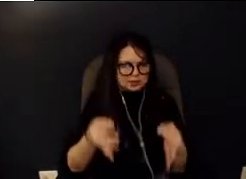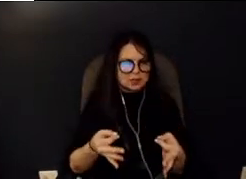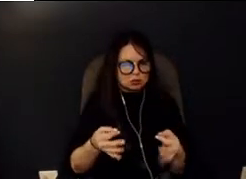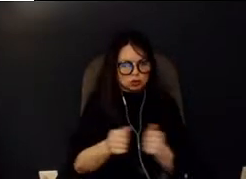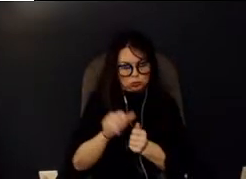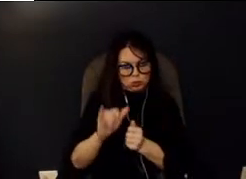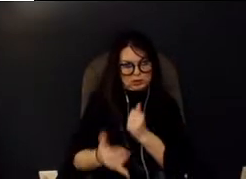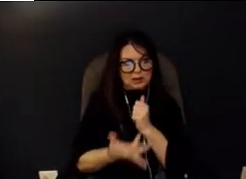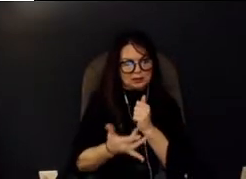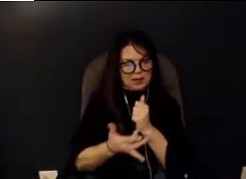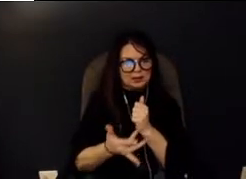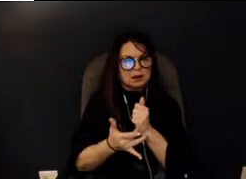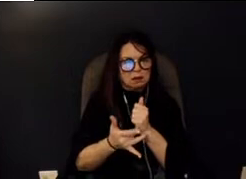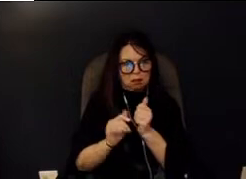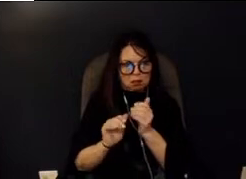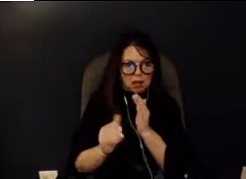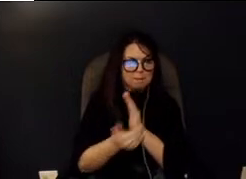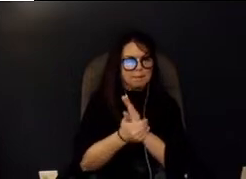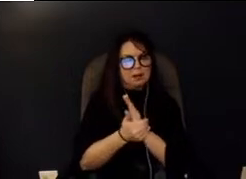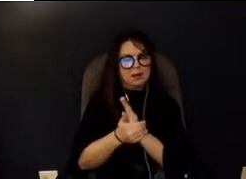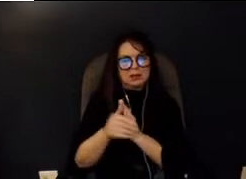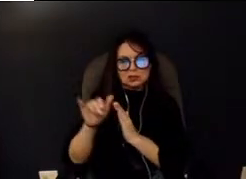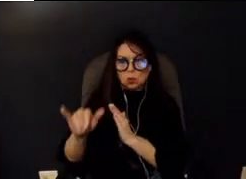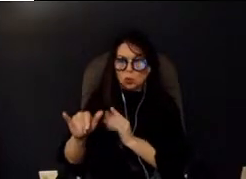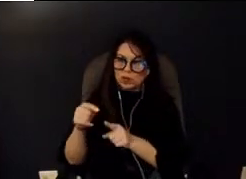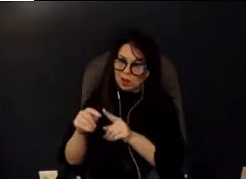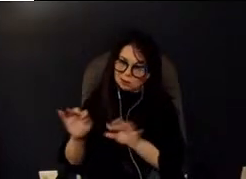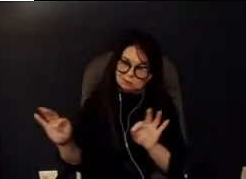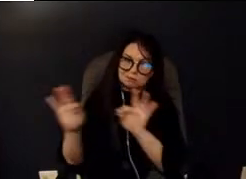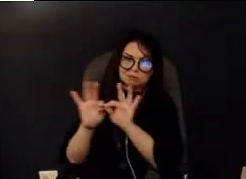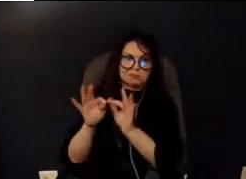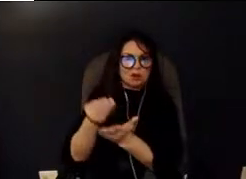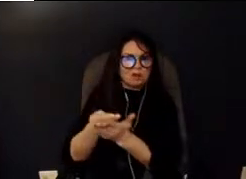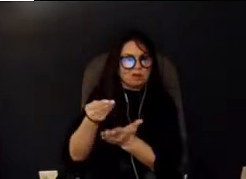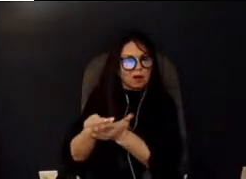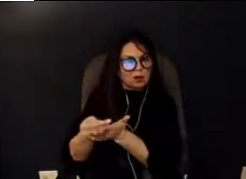these critical funds go to waste. Thank you, Madam President.